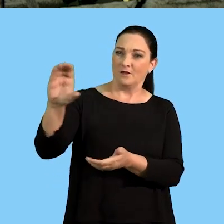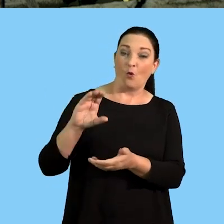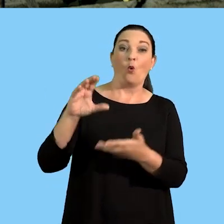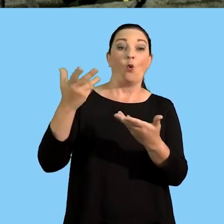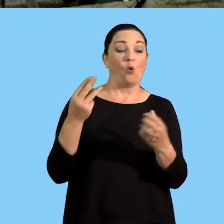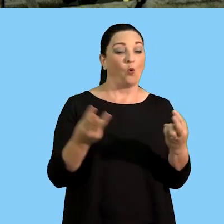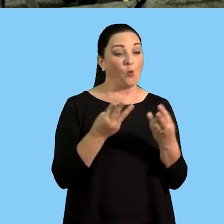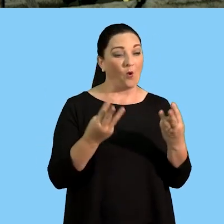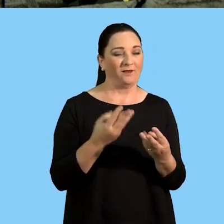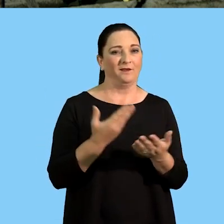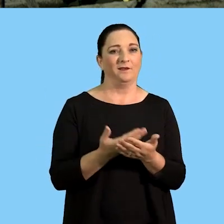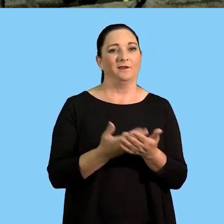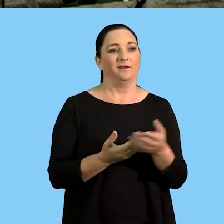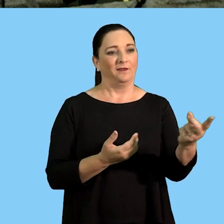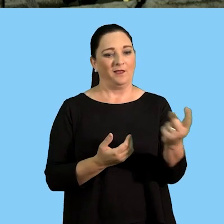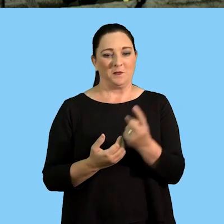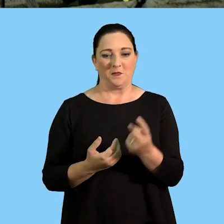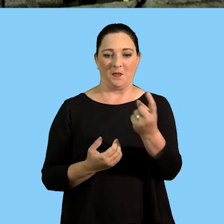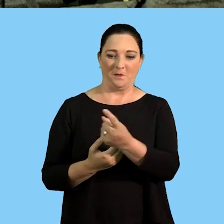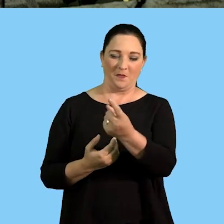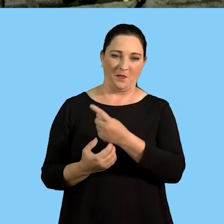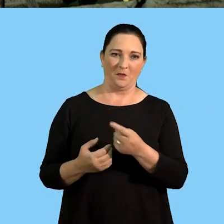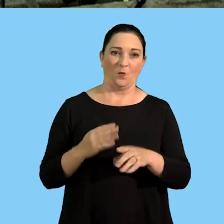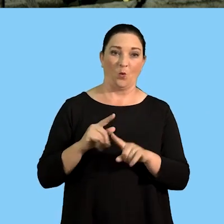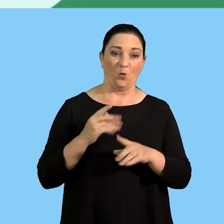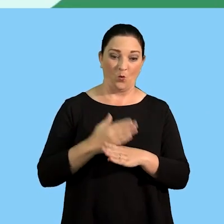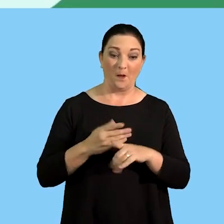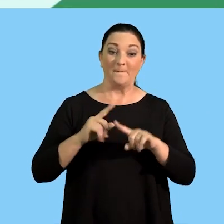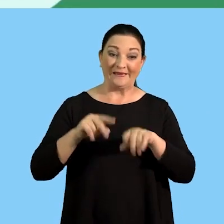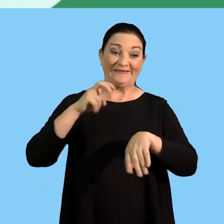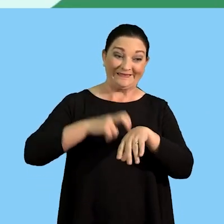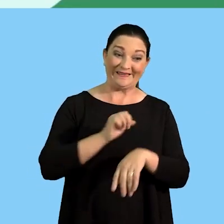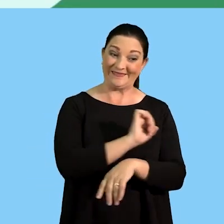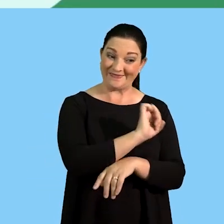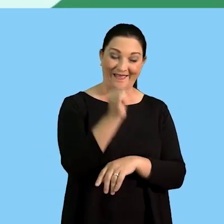rather that can be able to bring more innovative ideas into the business.